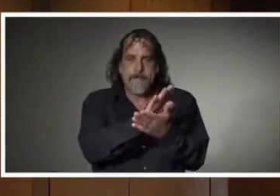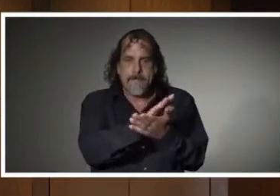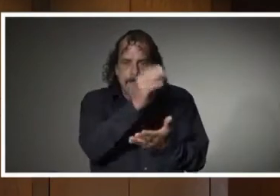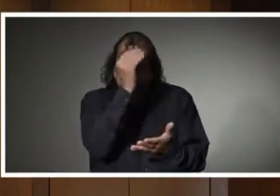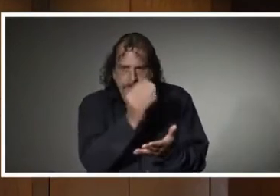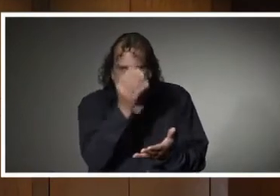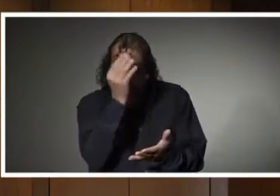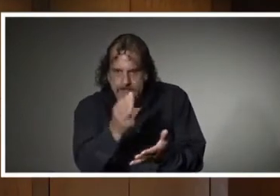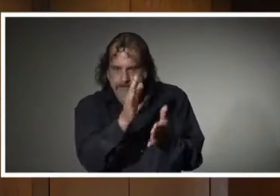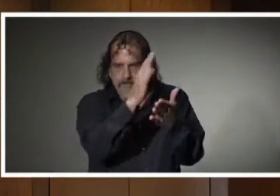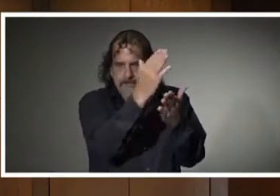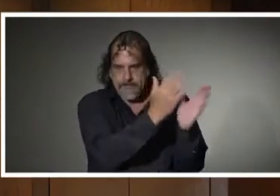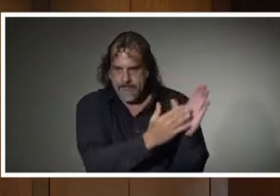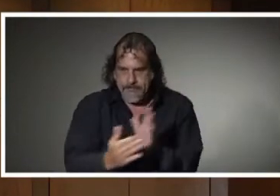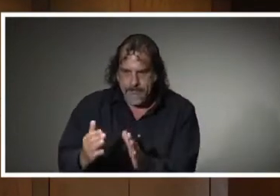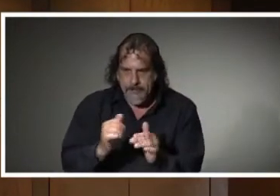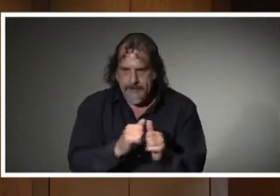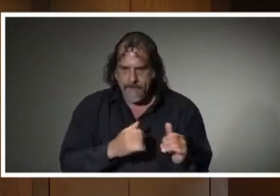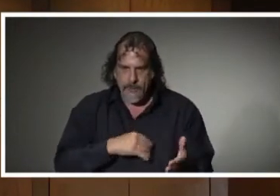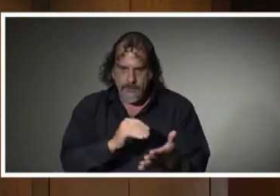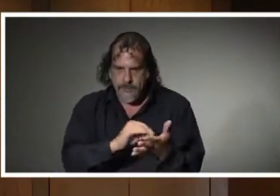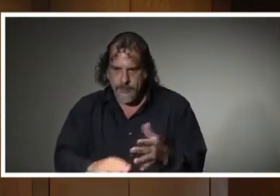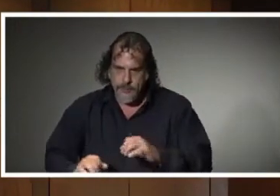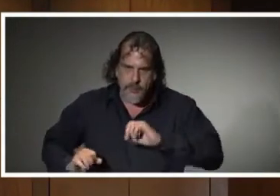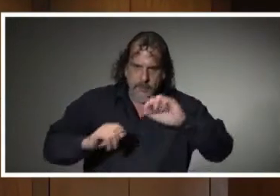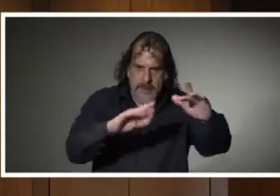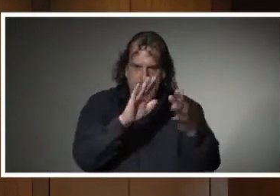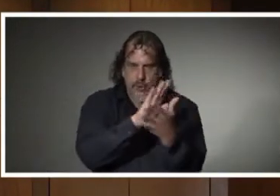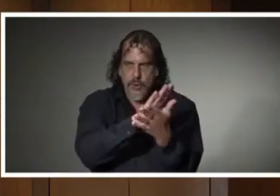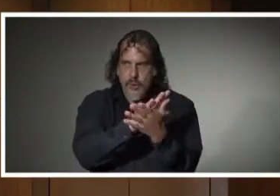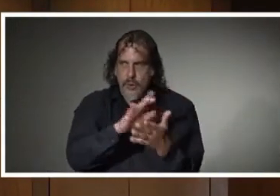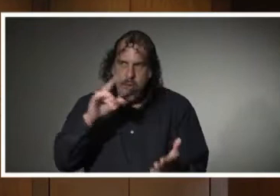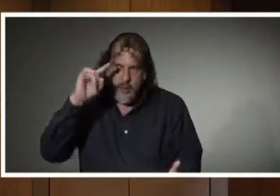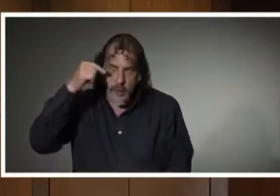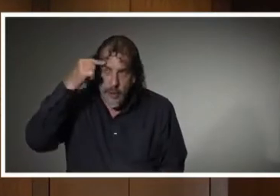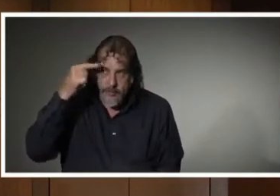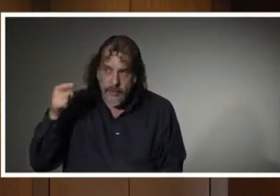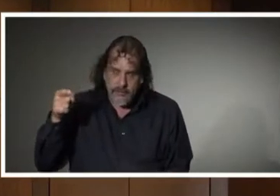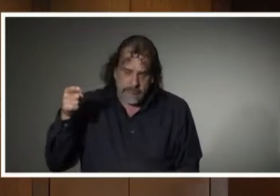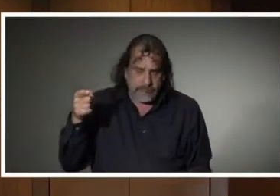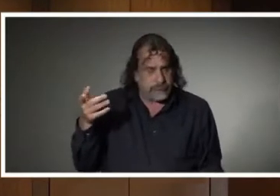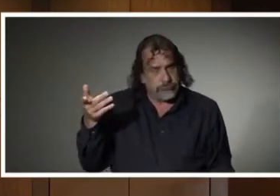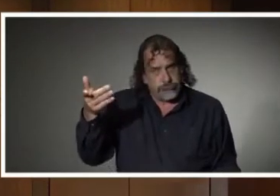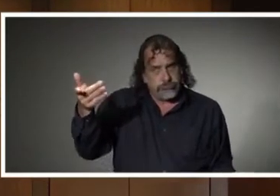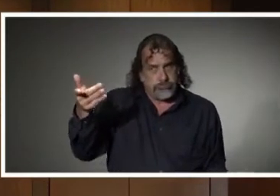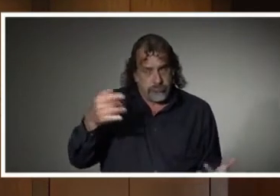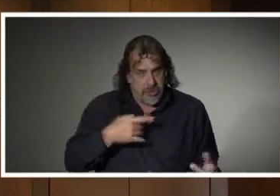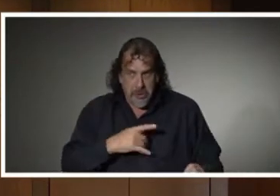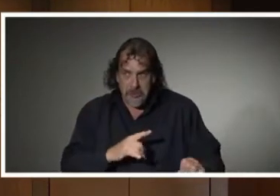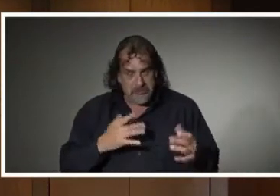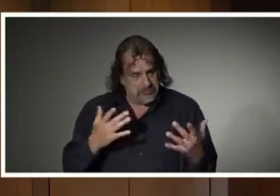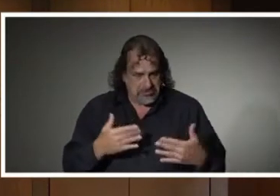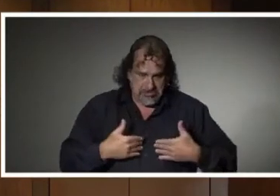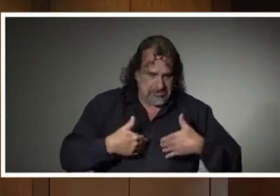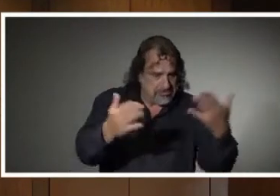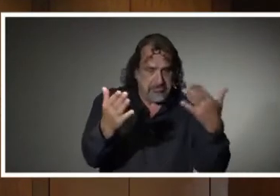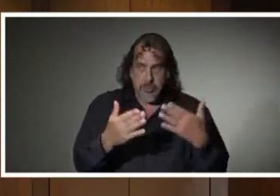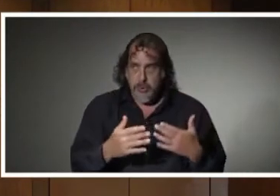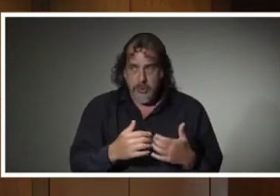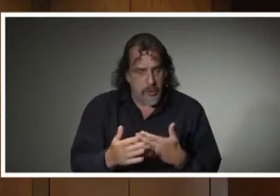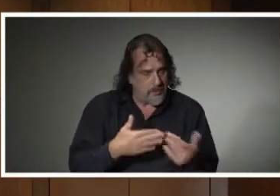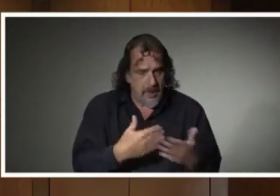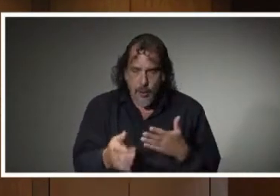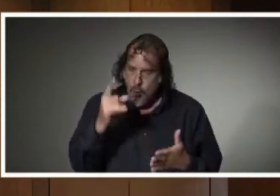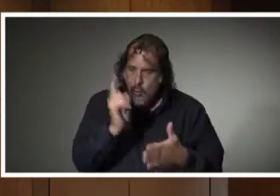releasing plans to safely bring students back. Governor, how committed are you that almost no matter what,